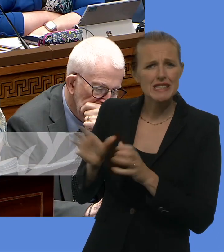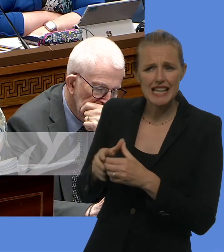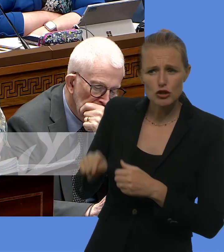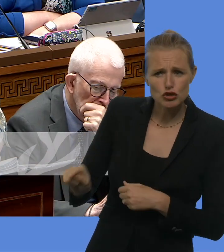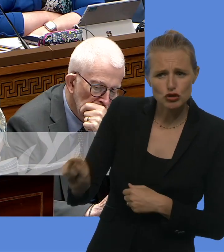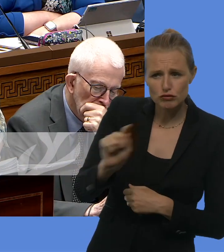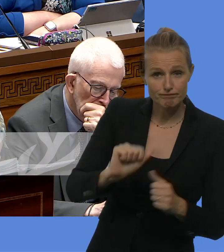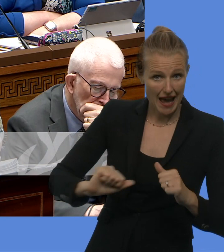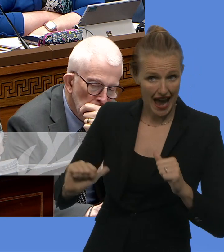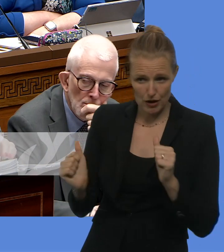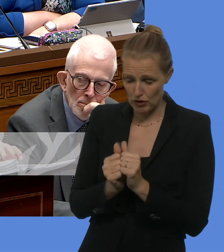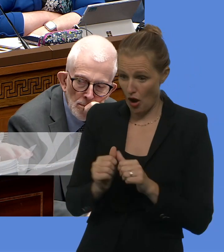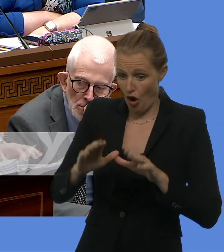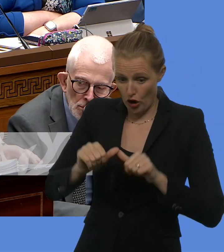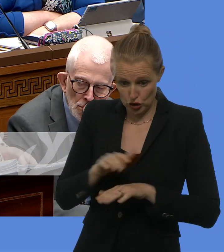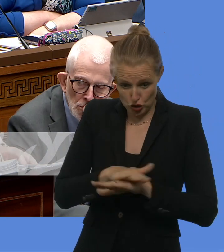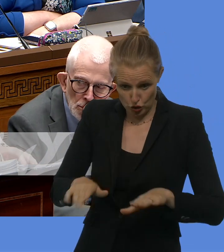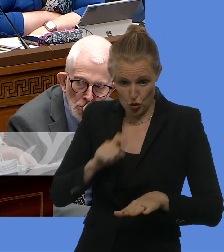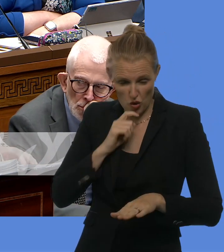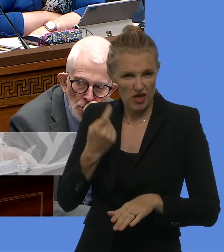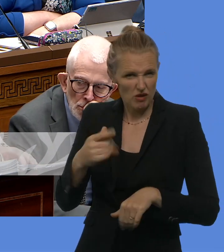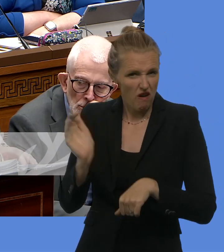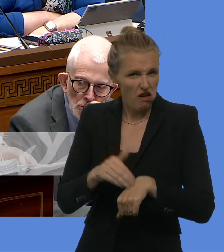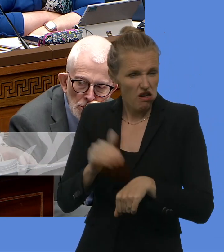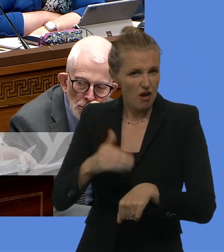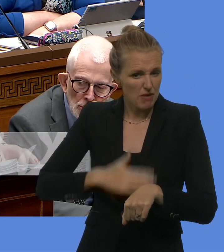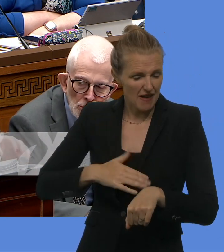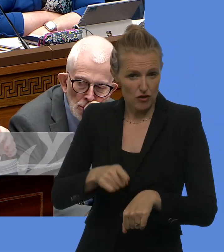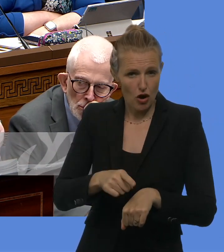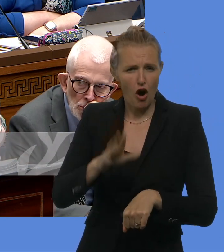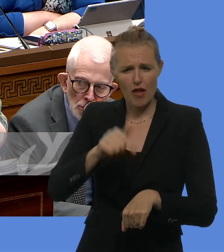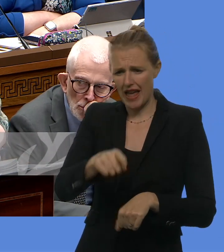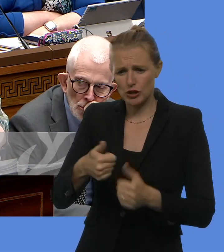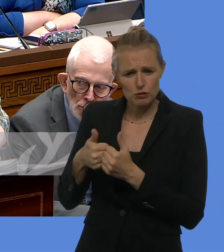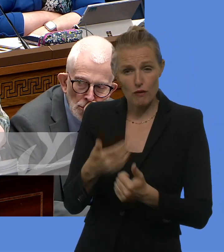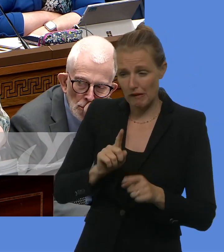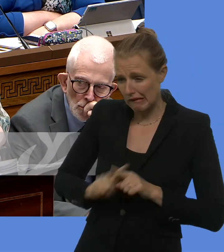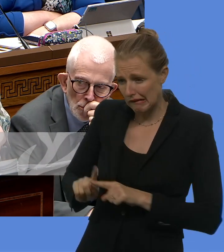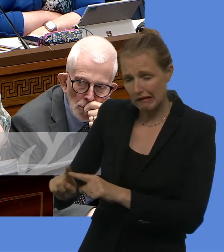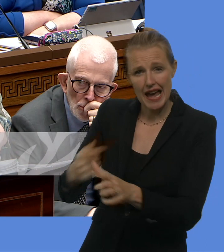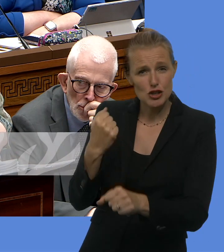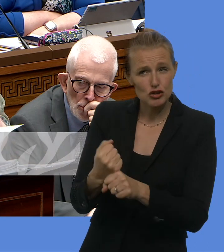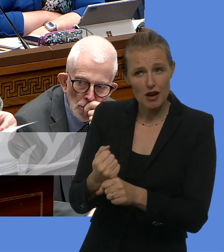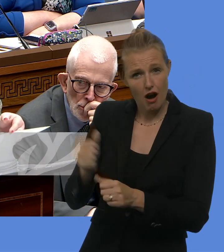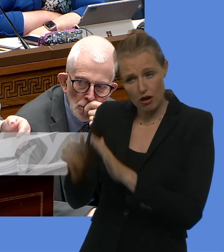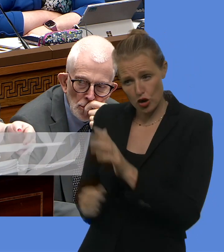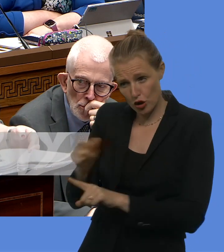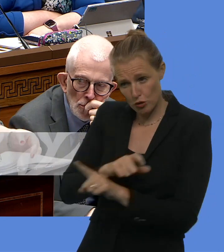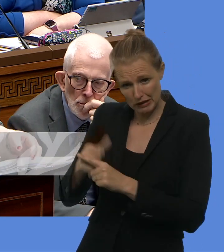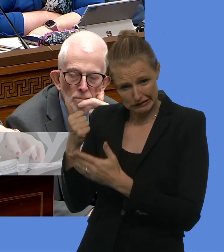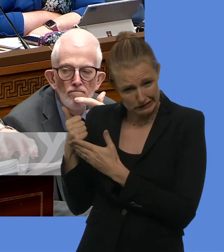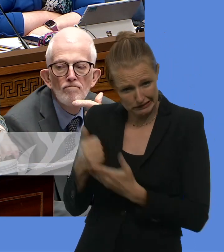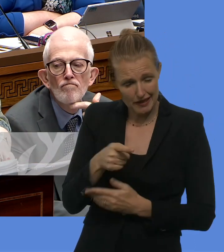framework through which children engaging in criminal or antisocial behaviour could receive multi-agency support in the community to address their behaviour